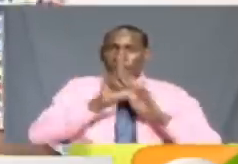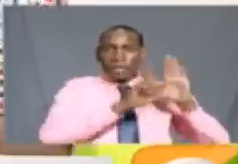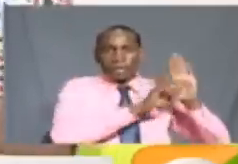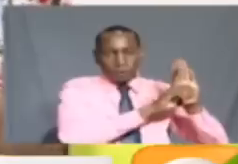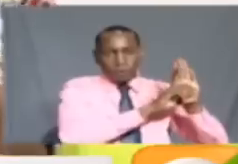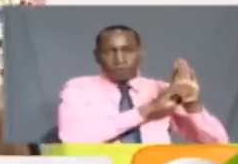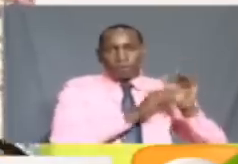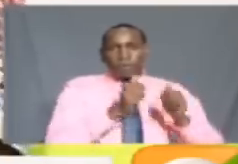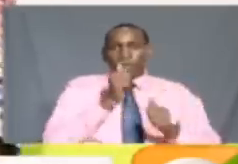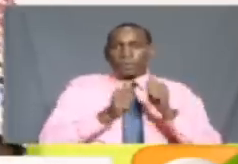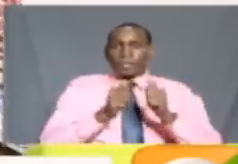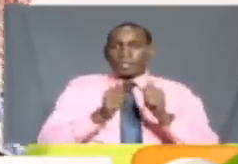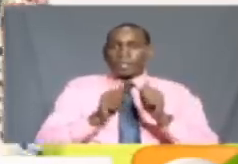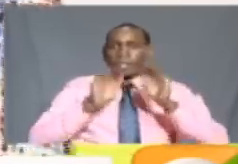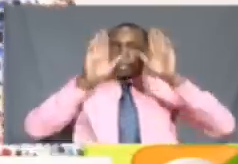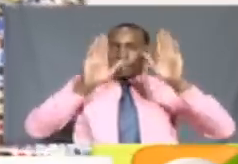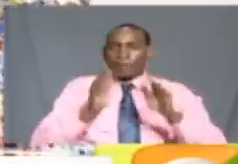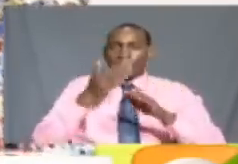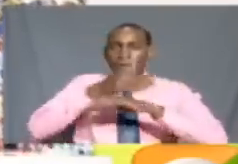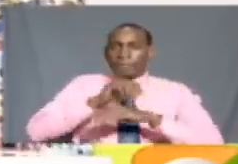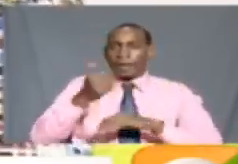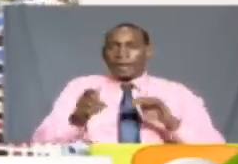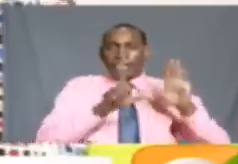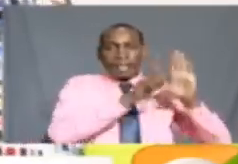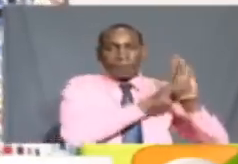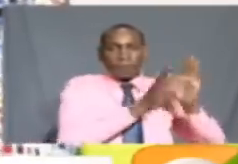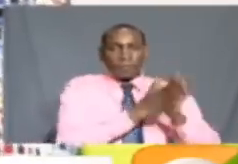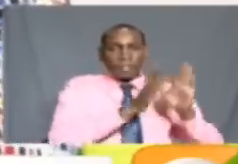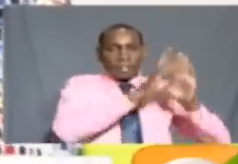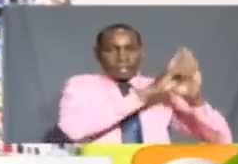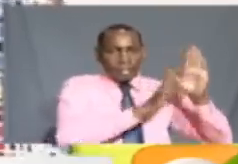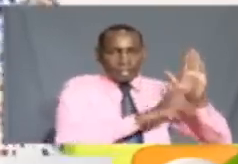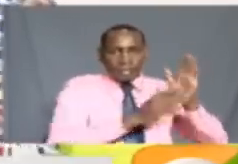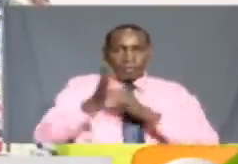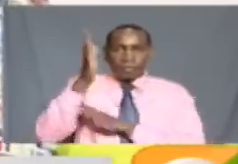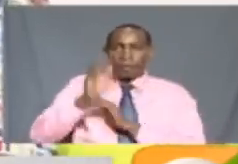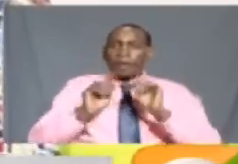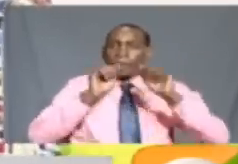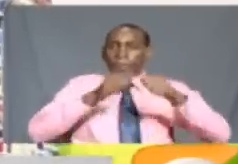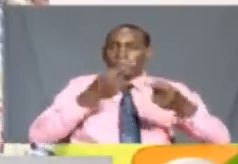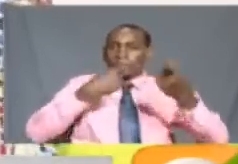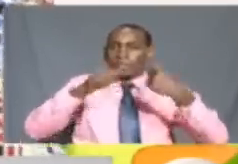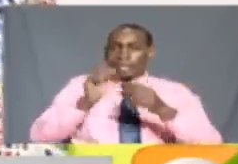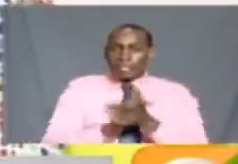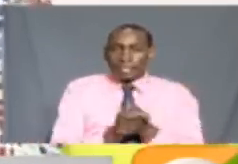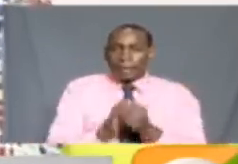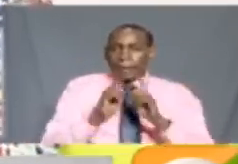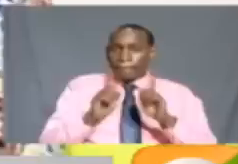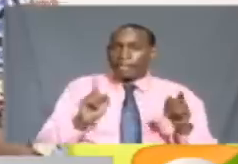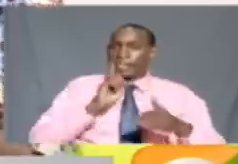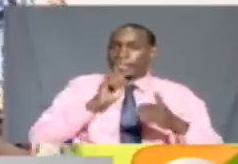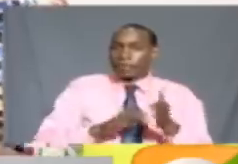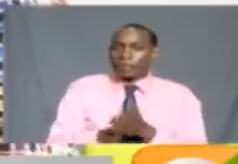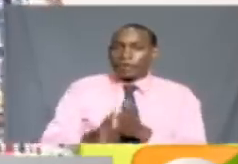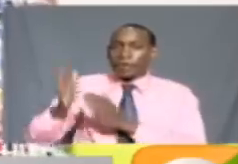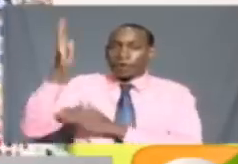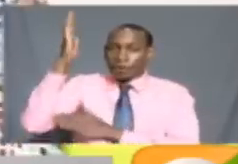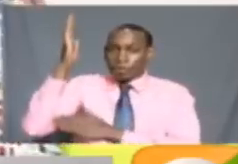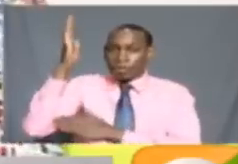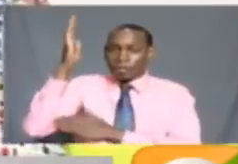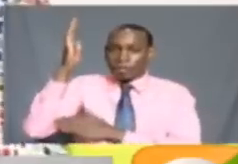is the mother of all laws, and his guidelines and regulations, then we succeed in this warfare. But like I said, God is,